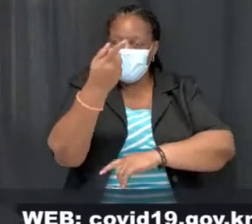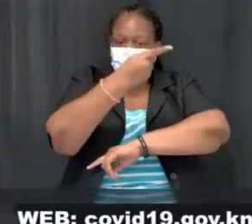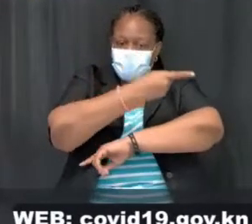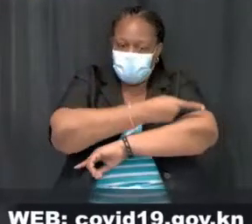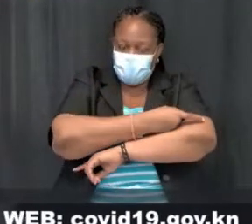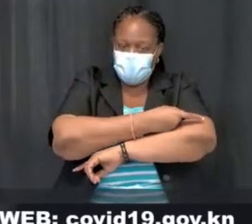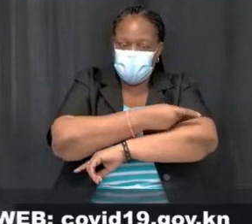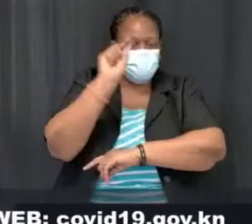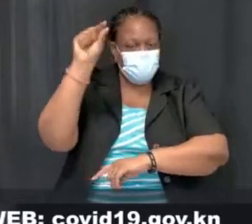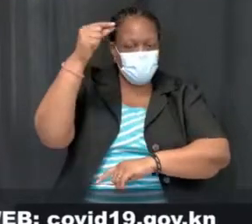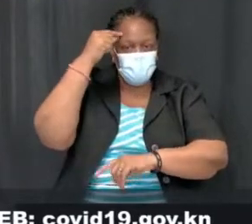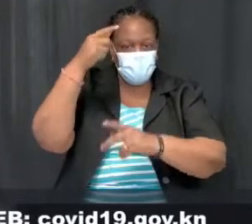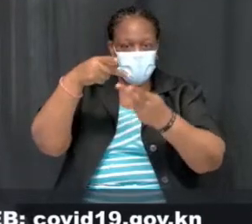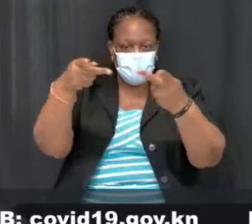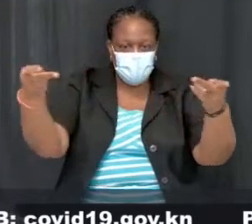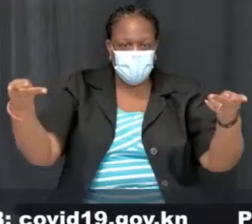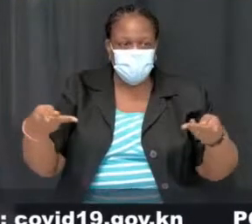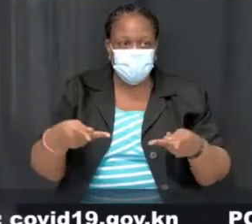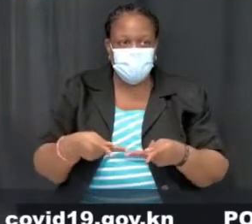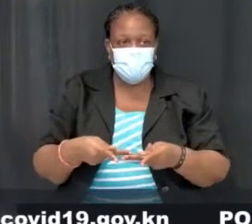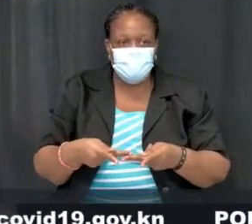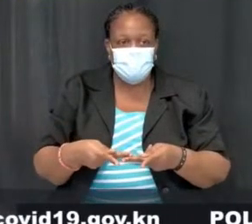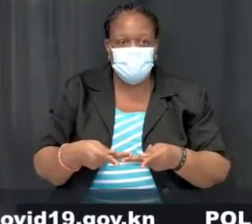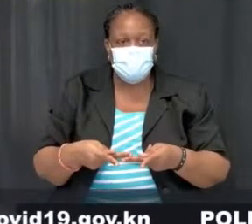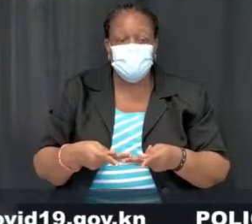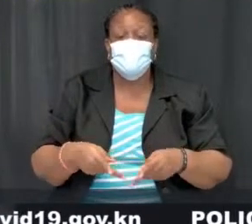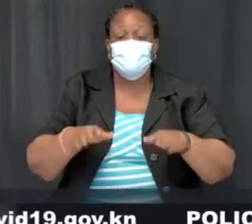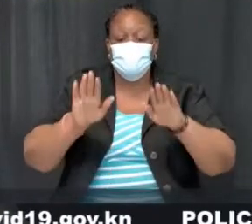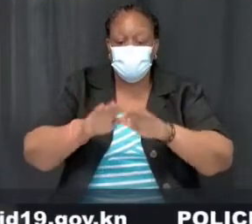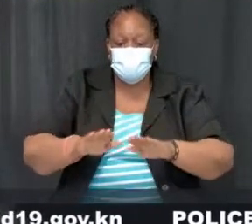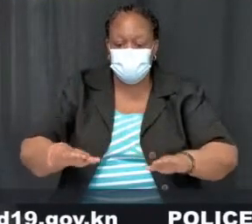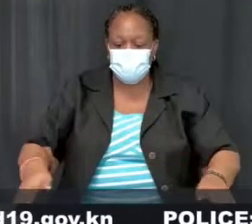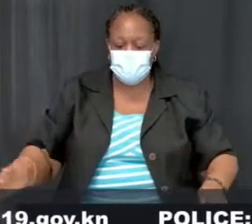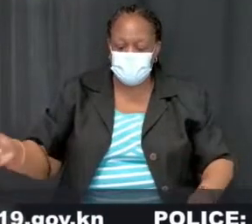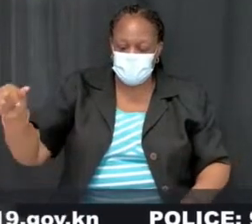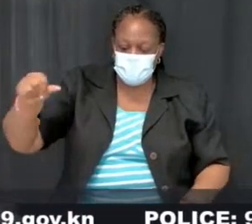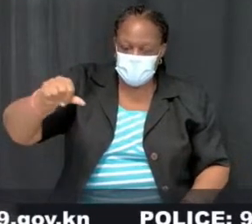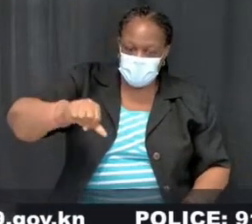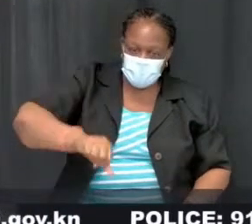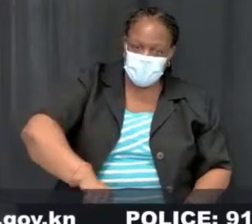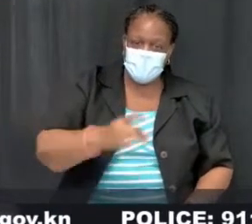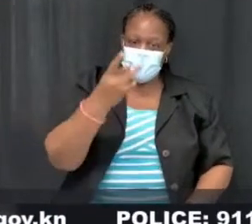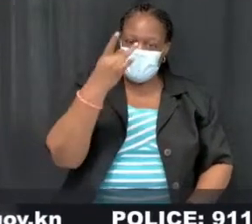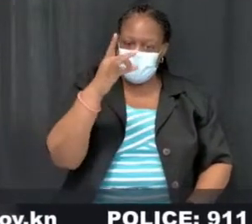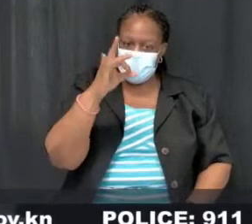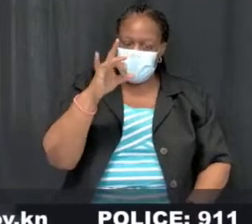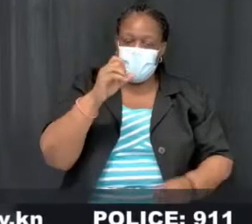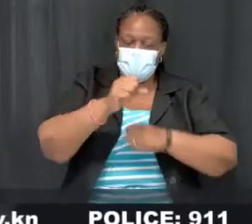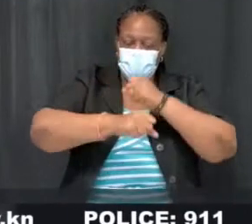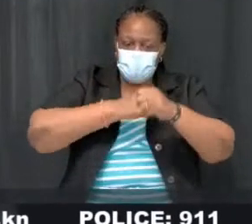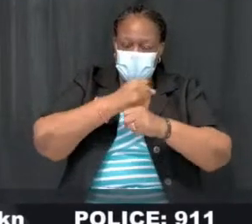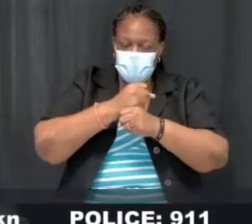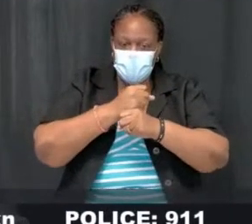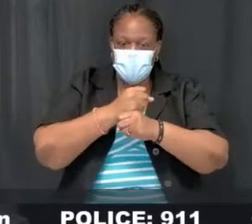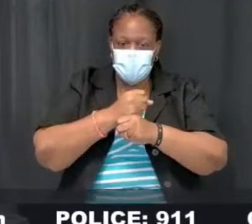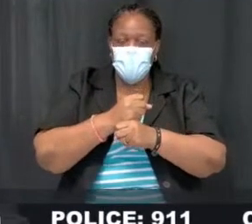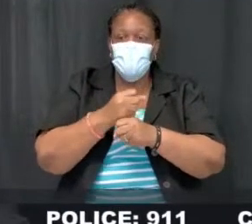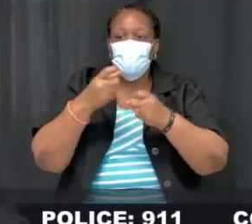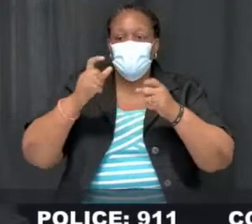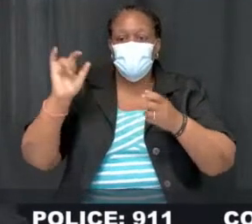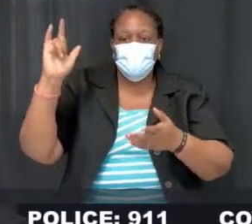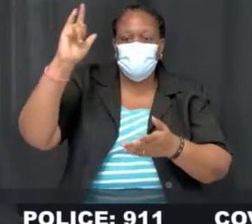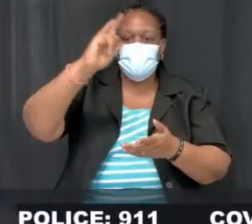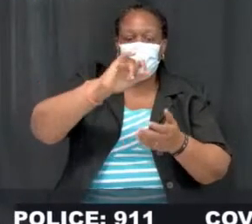government quarantine facility. Children under 18 years who are traveling with fully vaccinated parents will